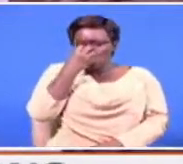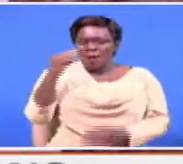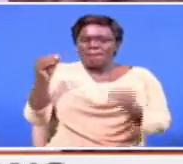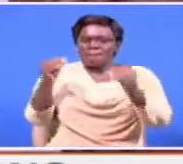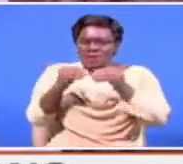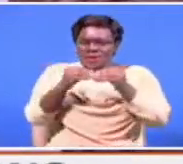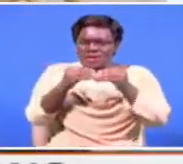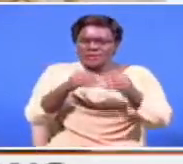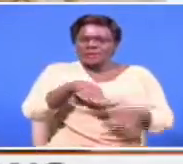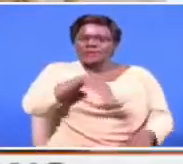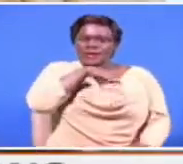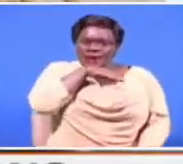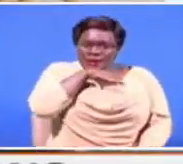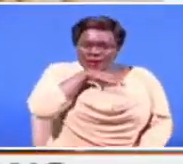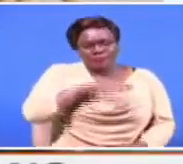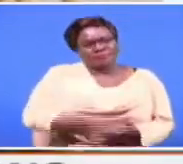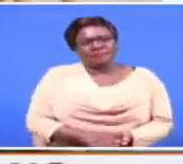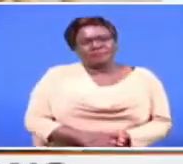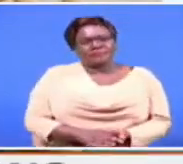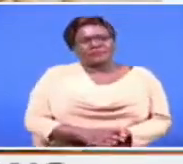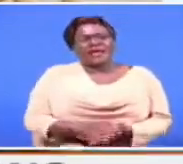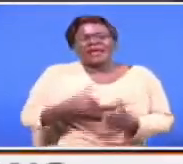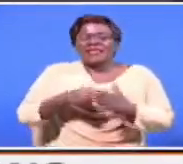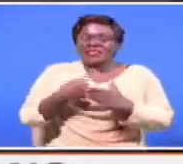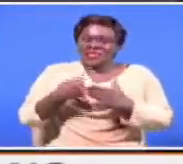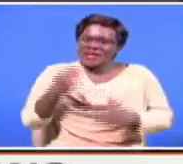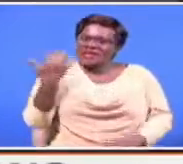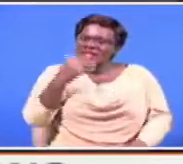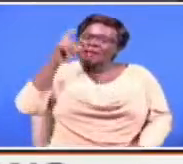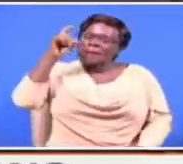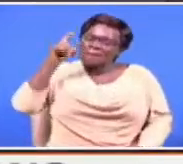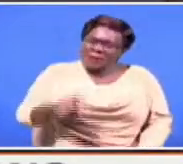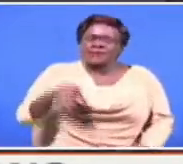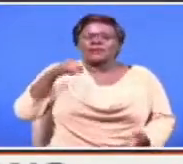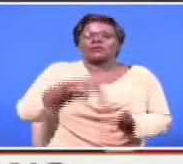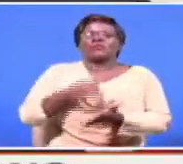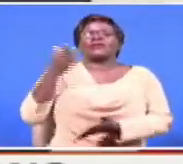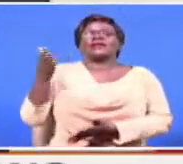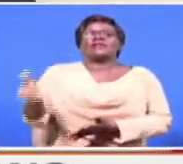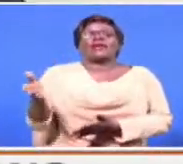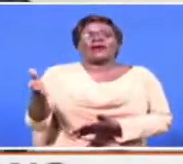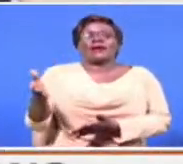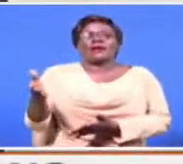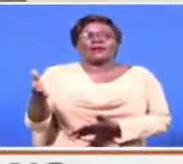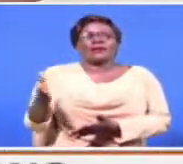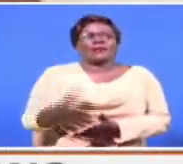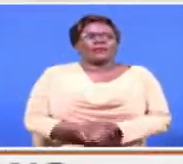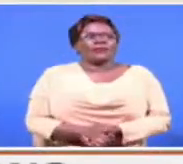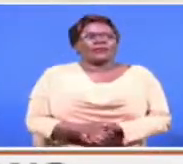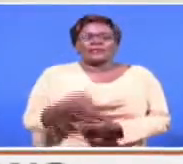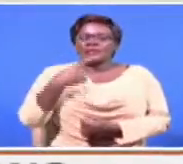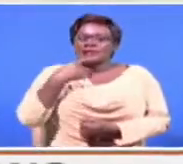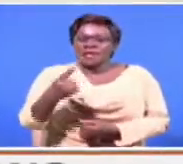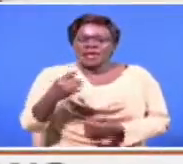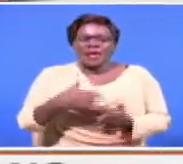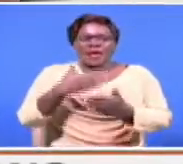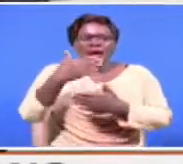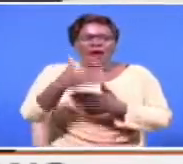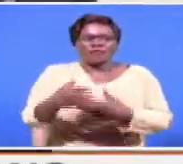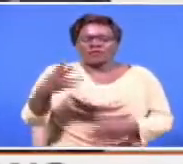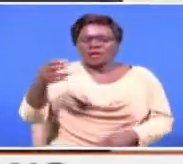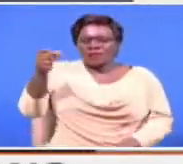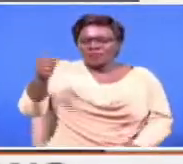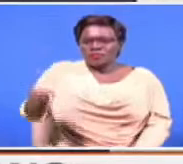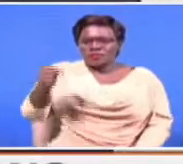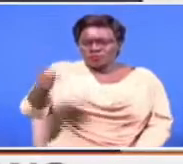meet opposition leader Raila Odinga, his deputy Rigathi Gachagua must be included on the negotiation table. They claim that after the March